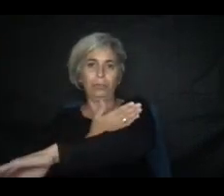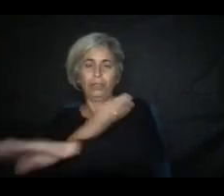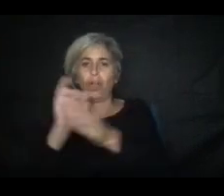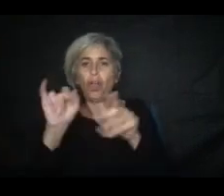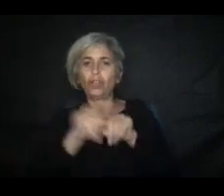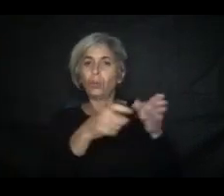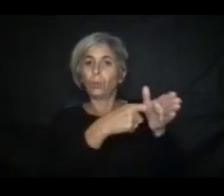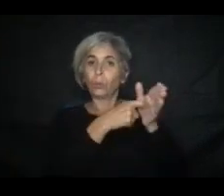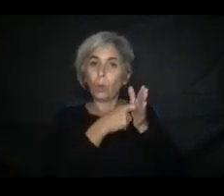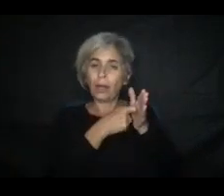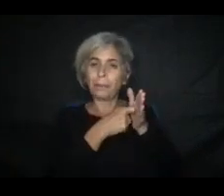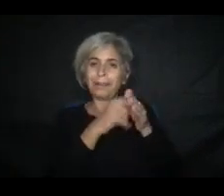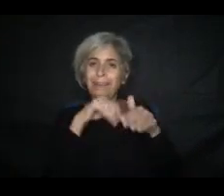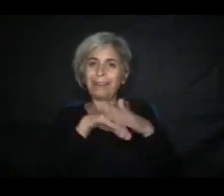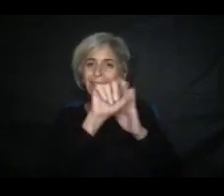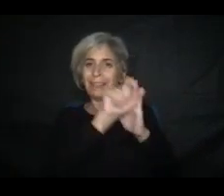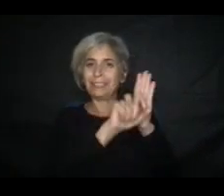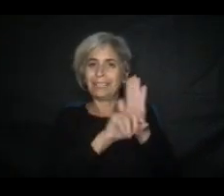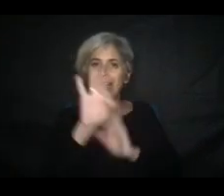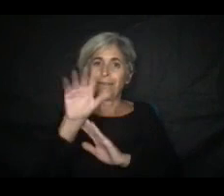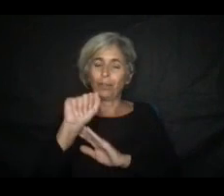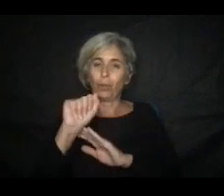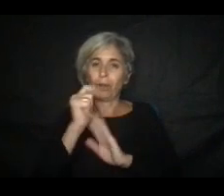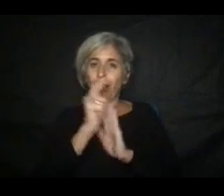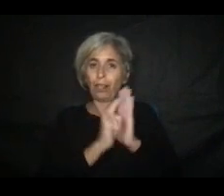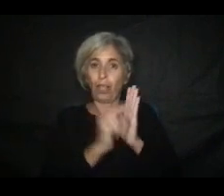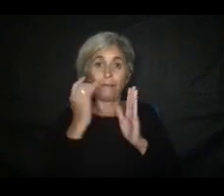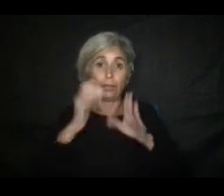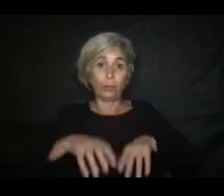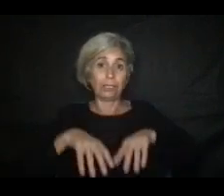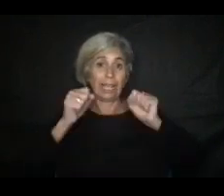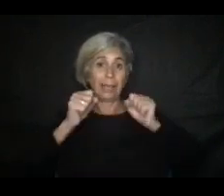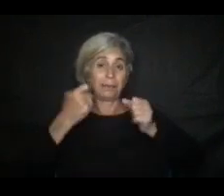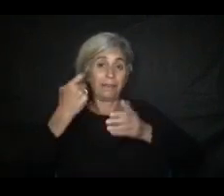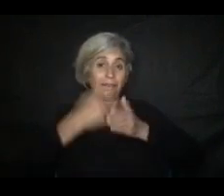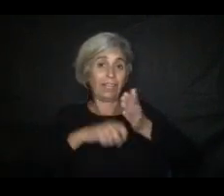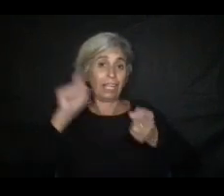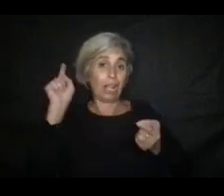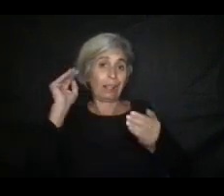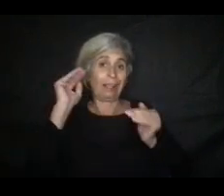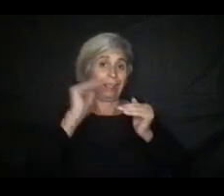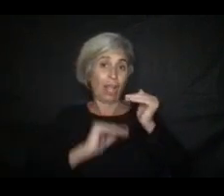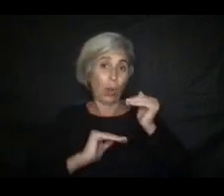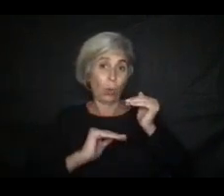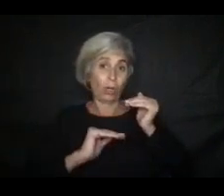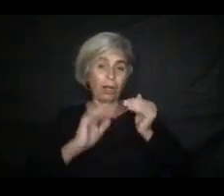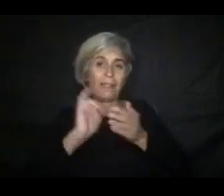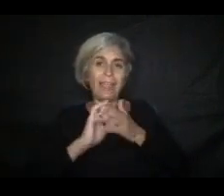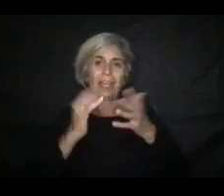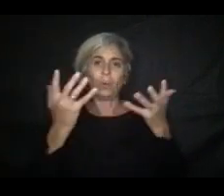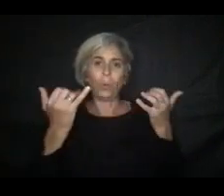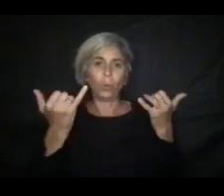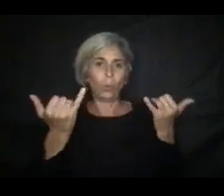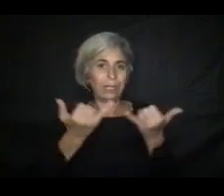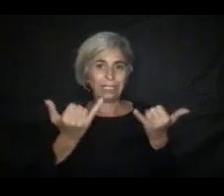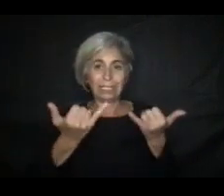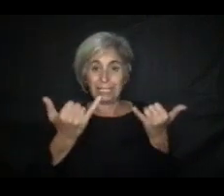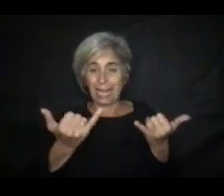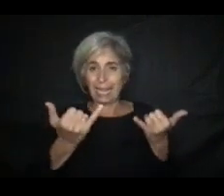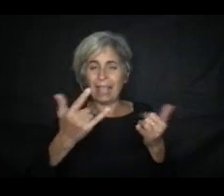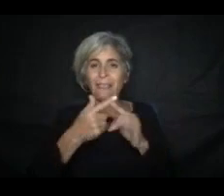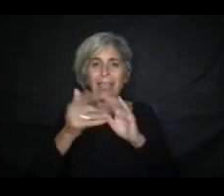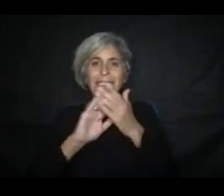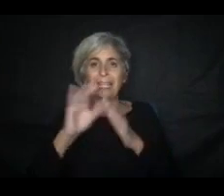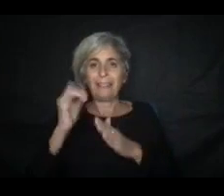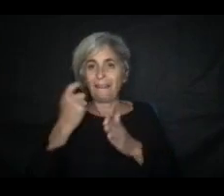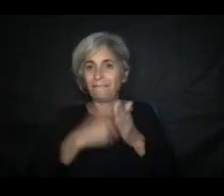Florida statute that if you adopt a fee that's lower than what it is currently today, the city and that fee would